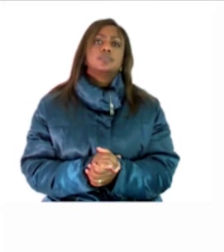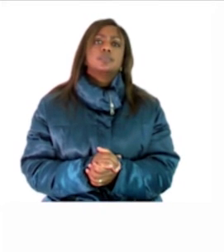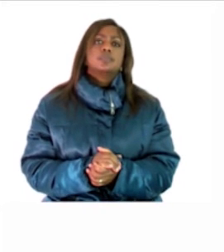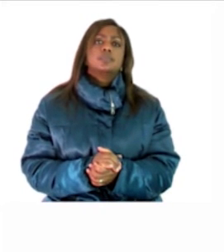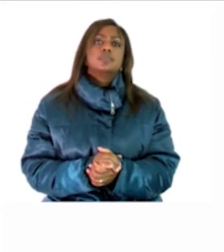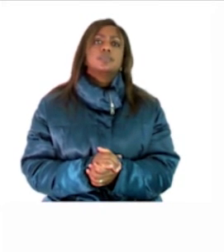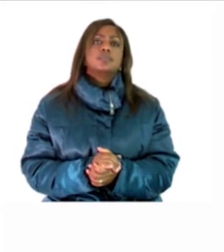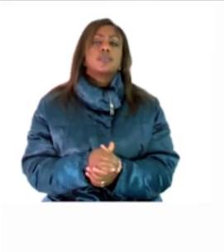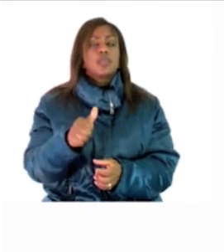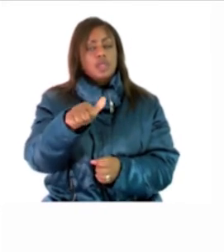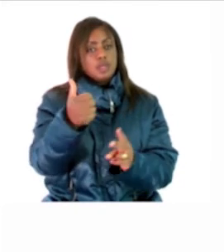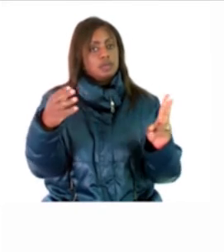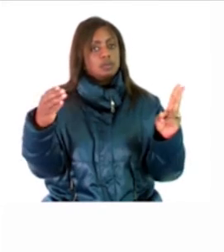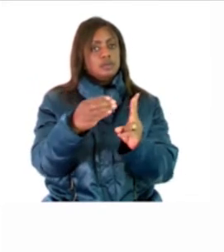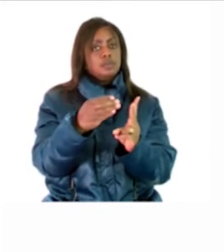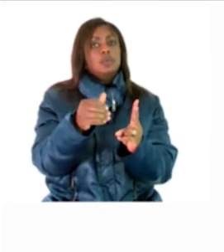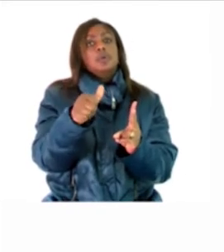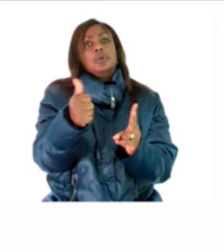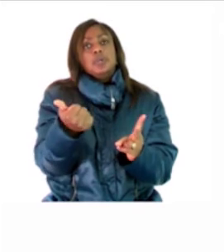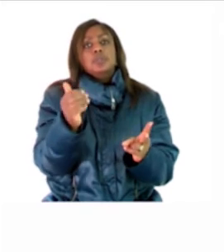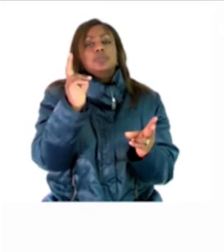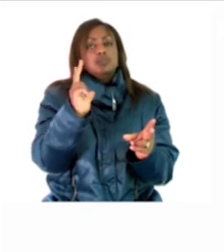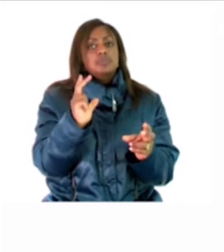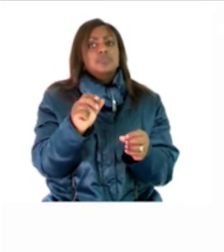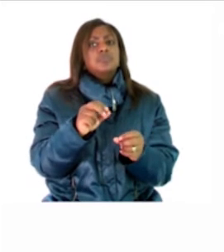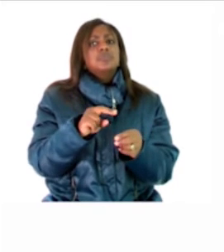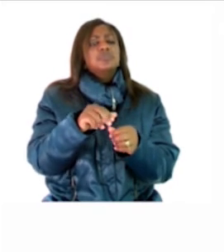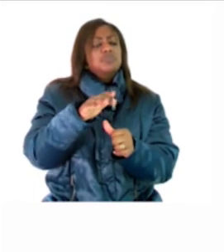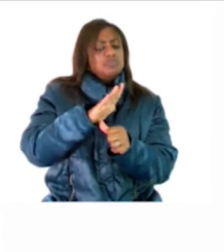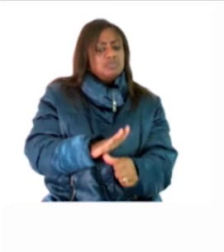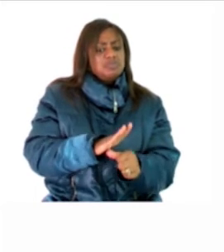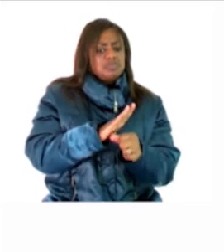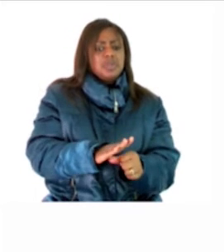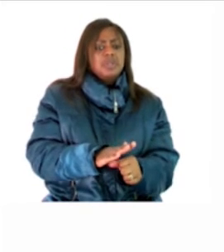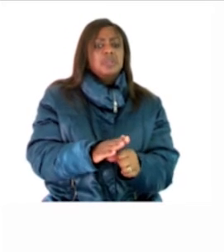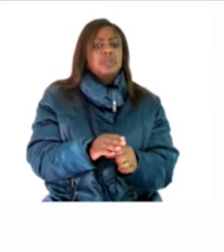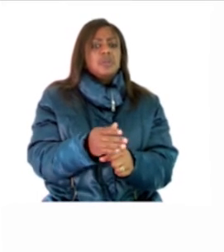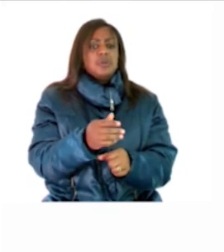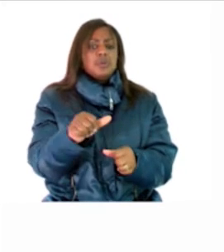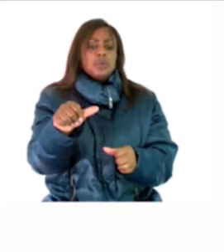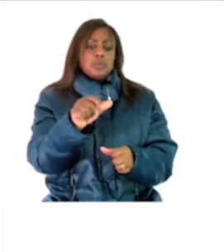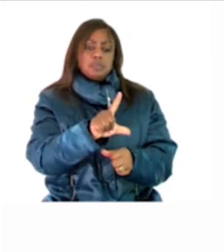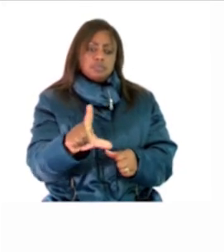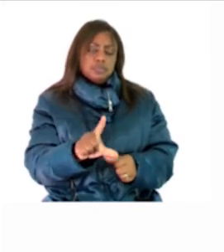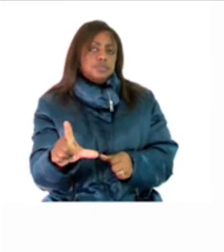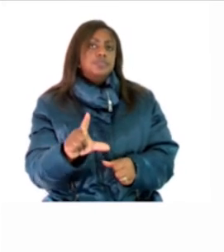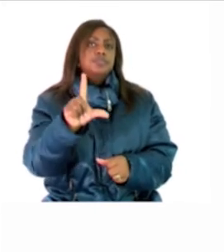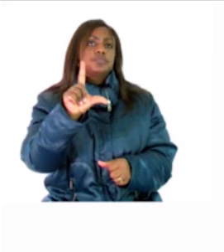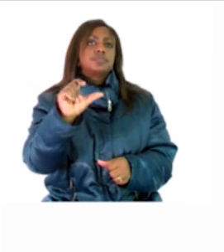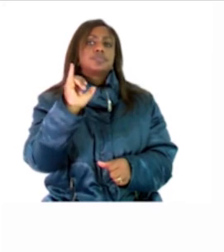Other community or other commonly abused solvents, these are the liquids that people may use that can also